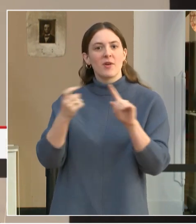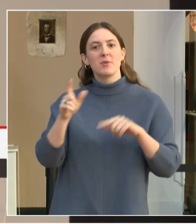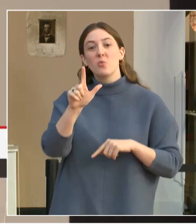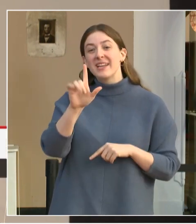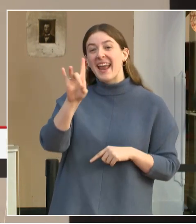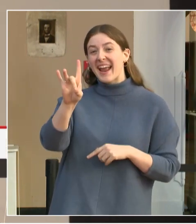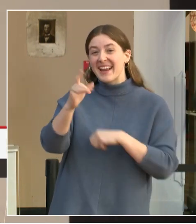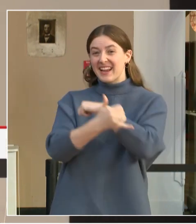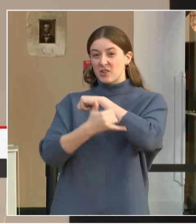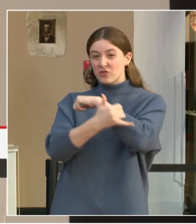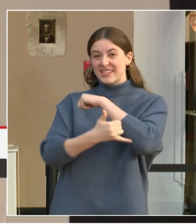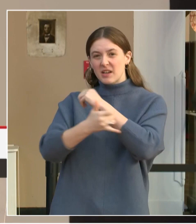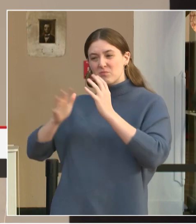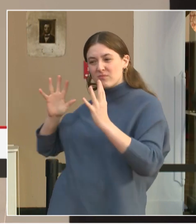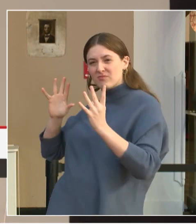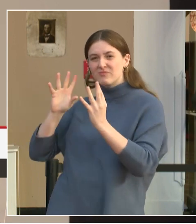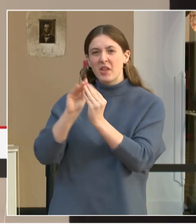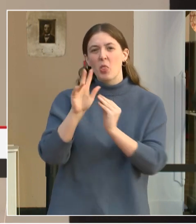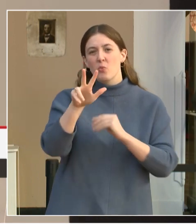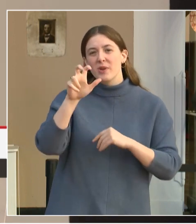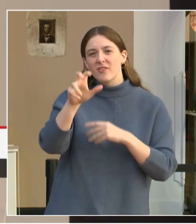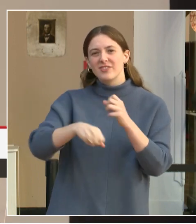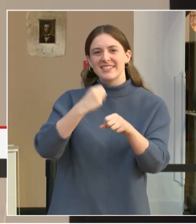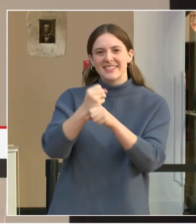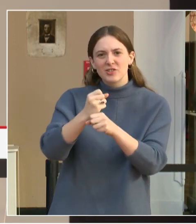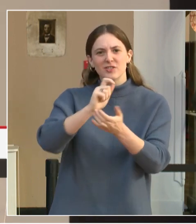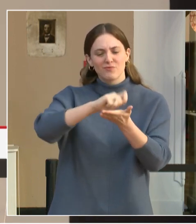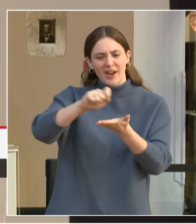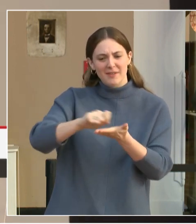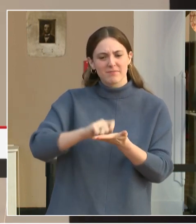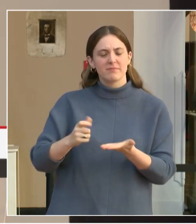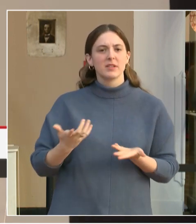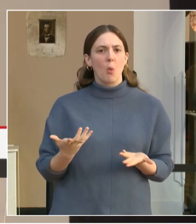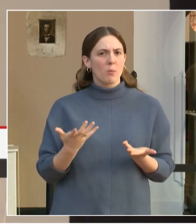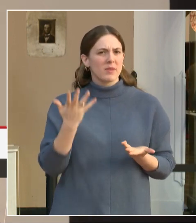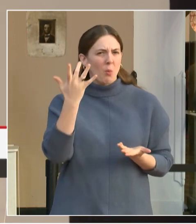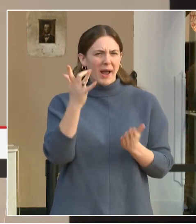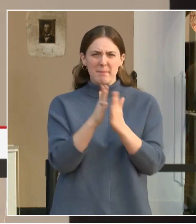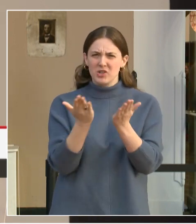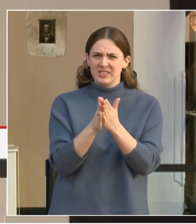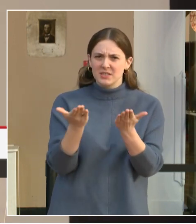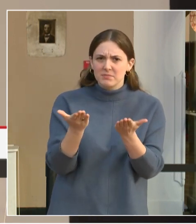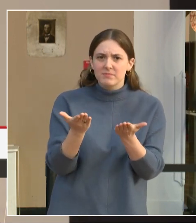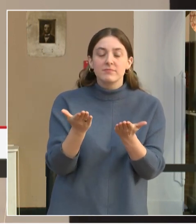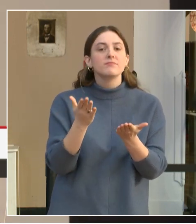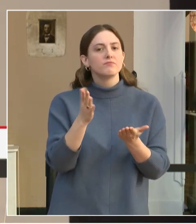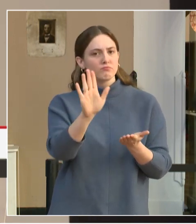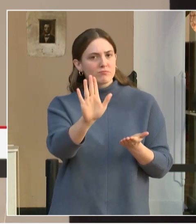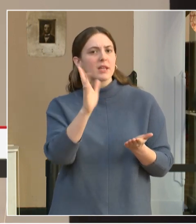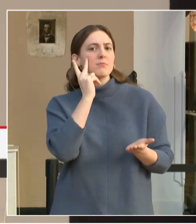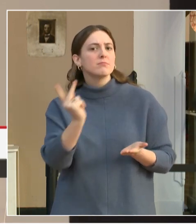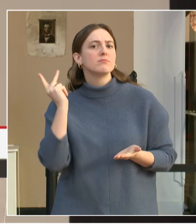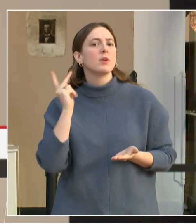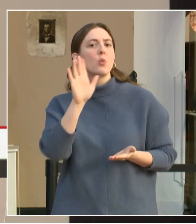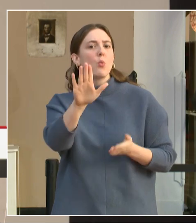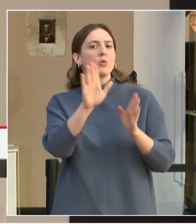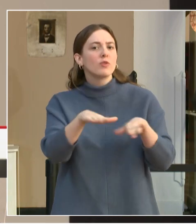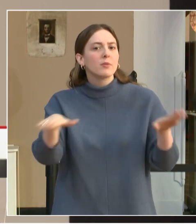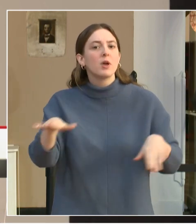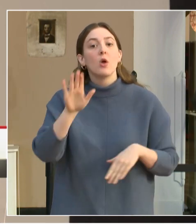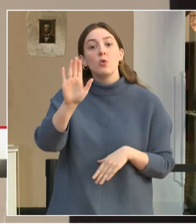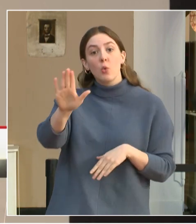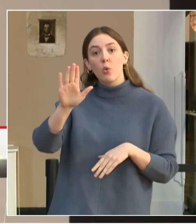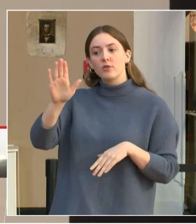of literature. So why books for the Building Museum? Think back to your childhood, your children's childhood,